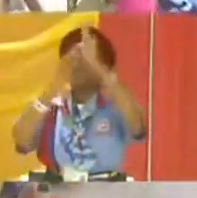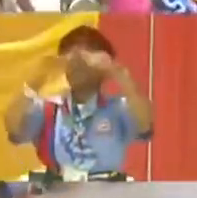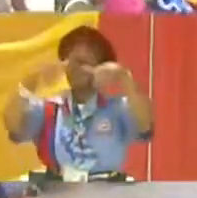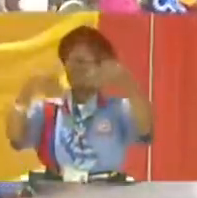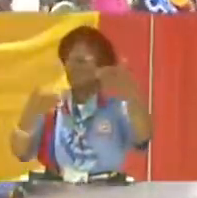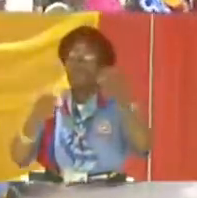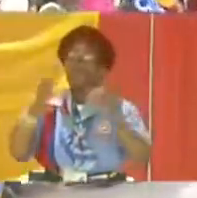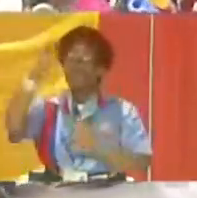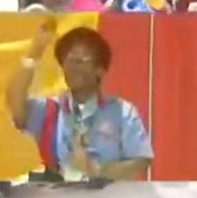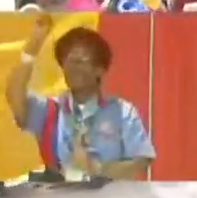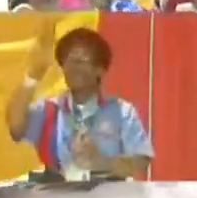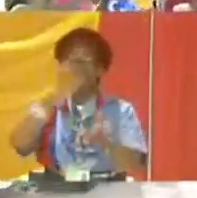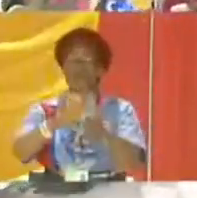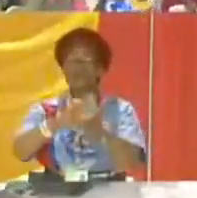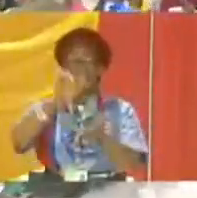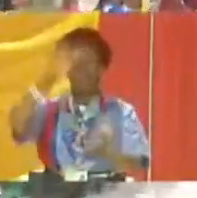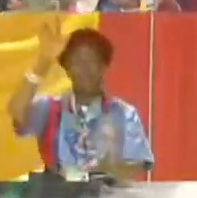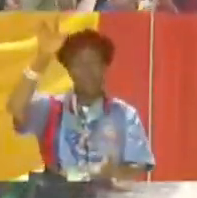glory. Here go for.